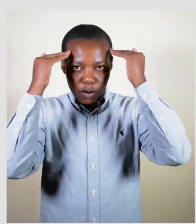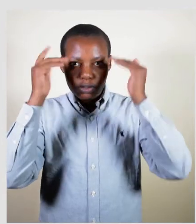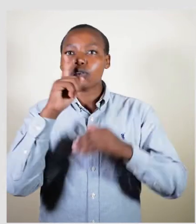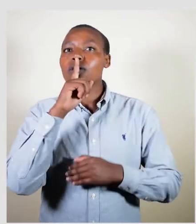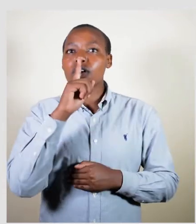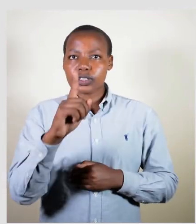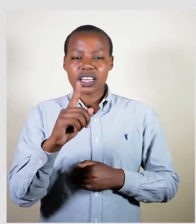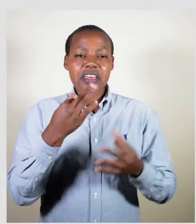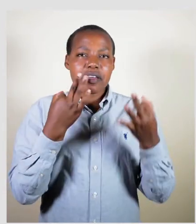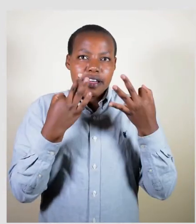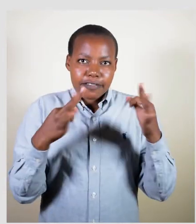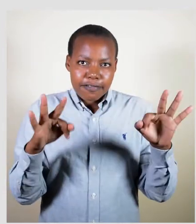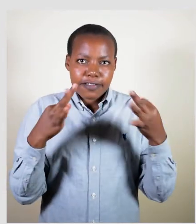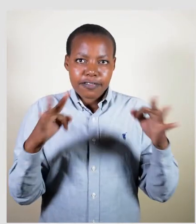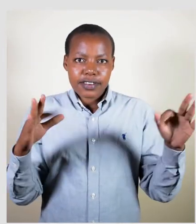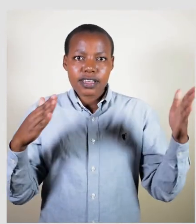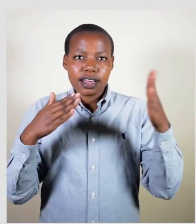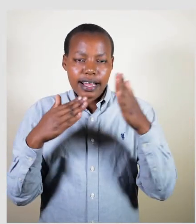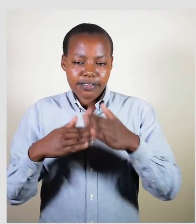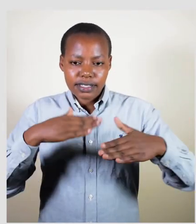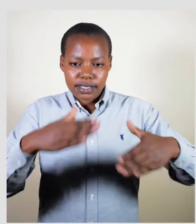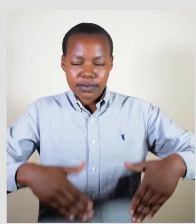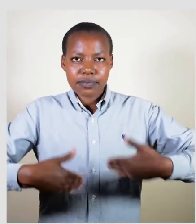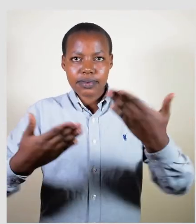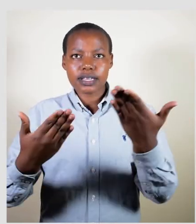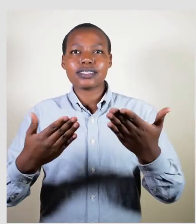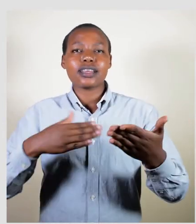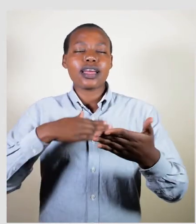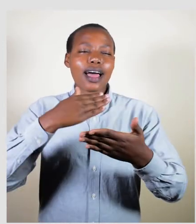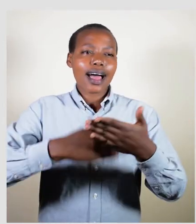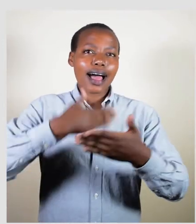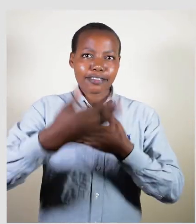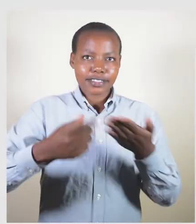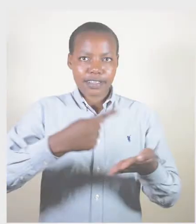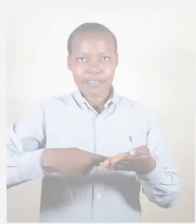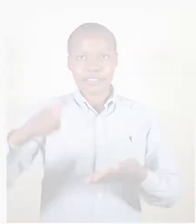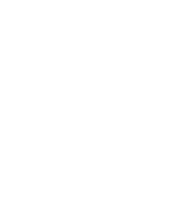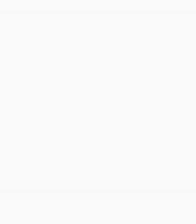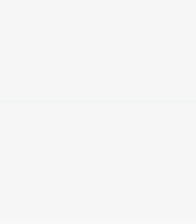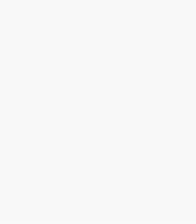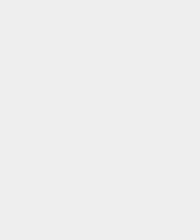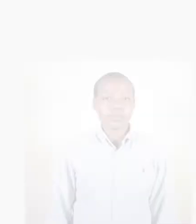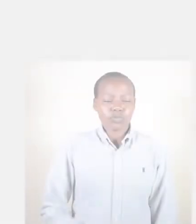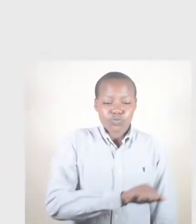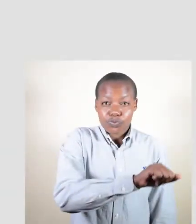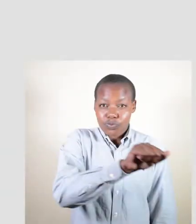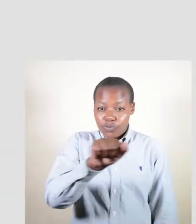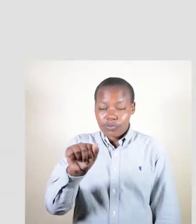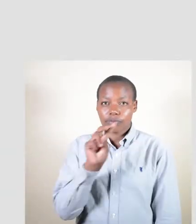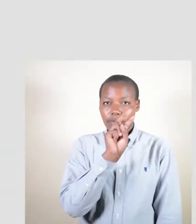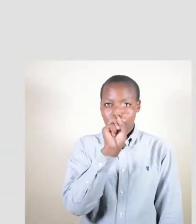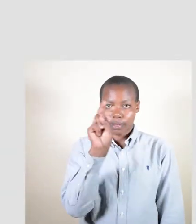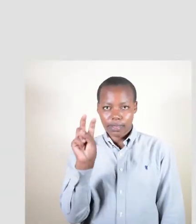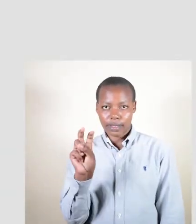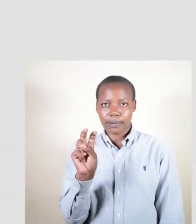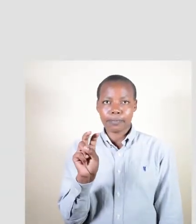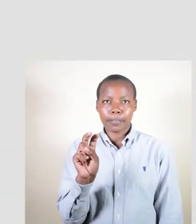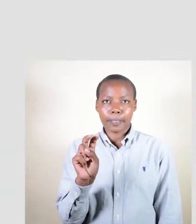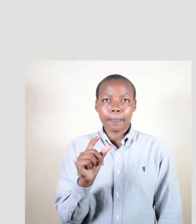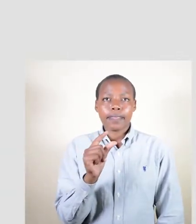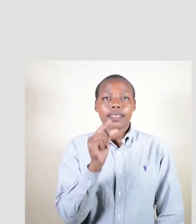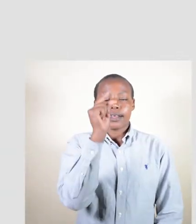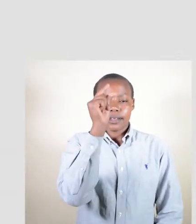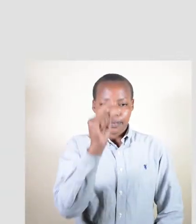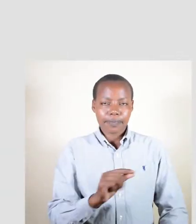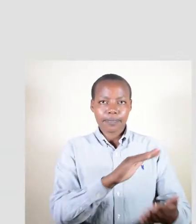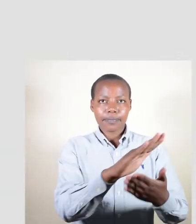court order. The charges are free and caveat is placed immediately after verification. Motor vehicle inspection. The